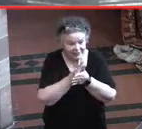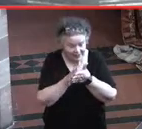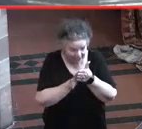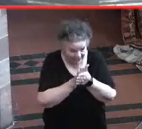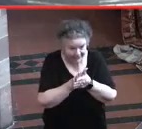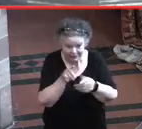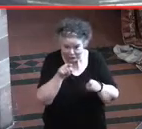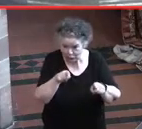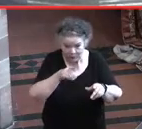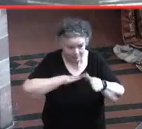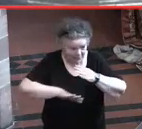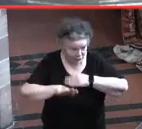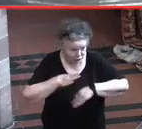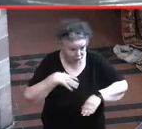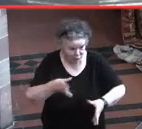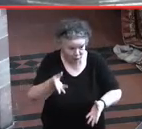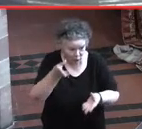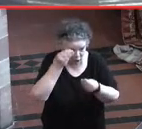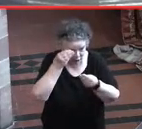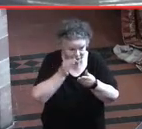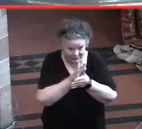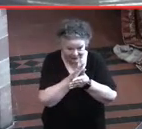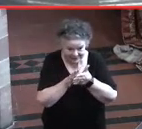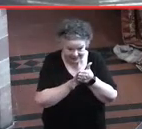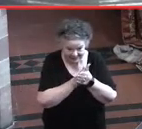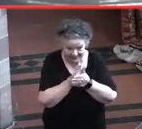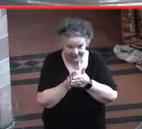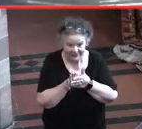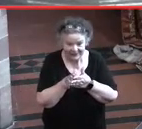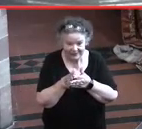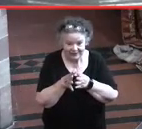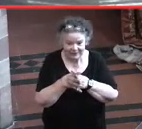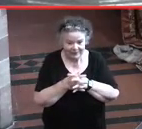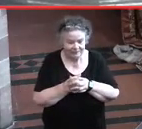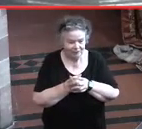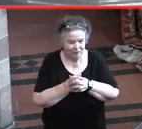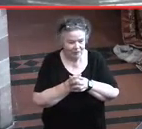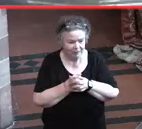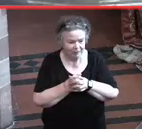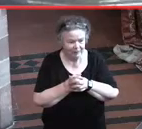us as we do that and we learn together.